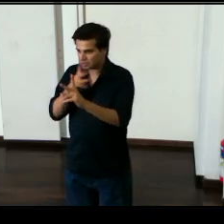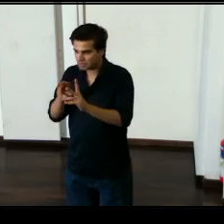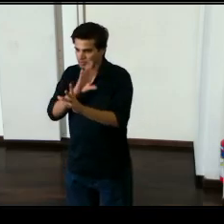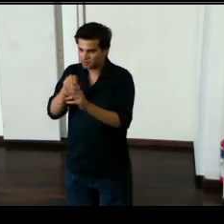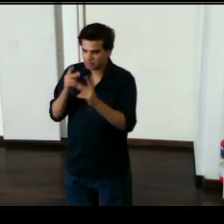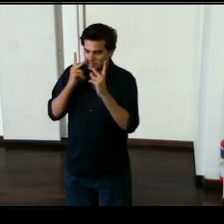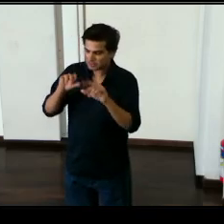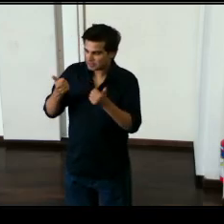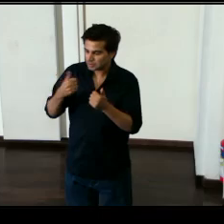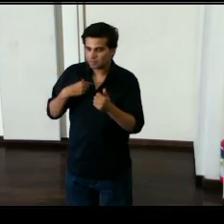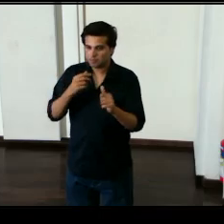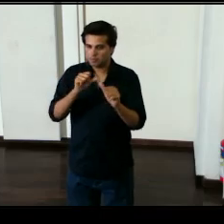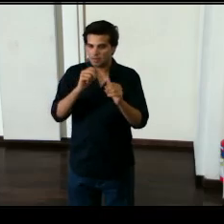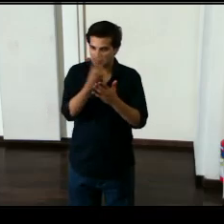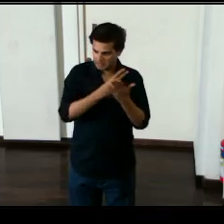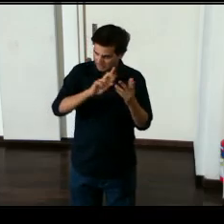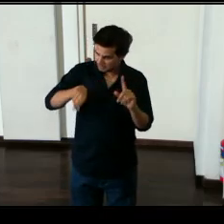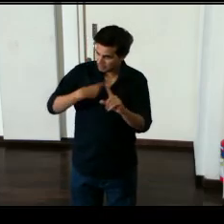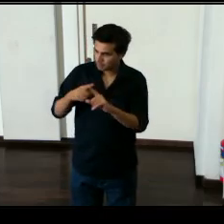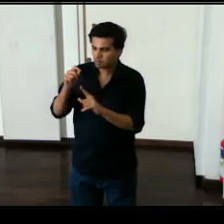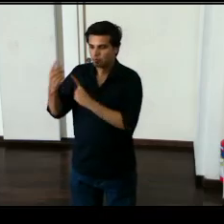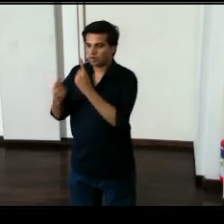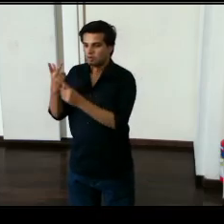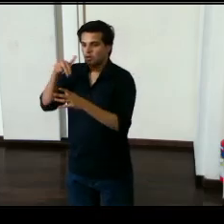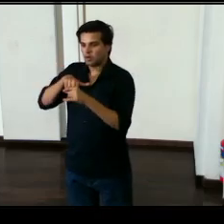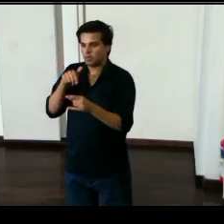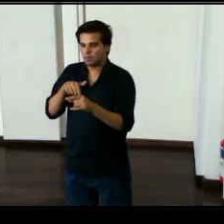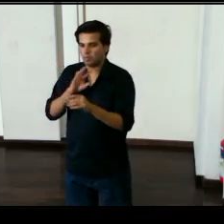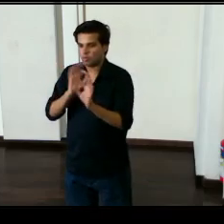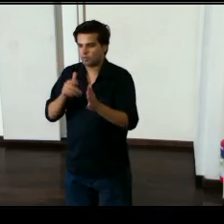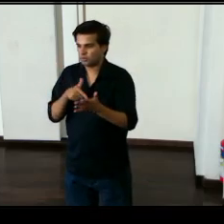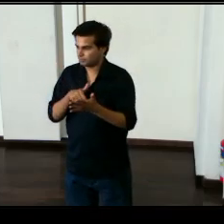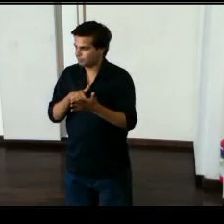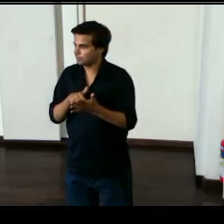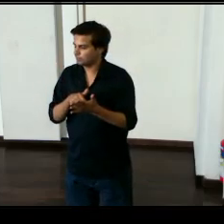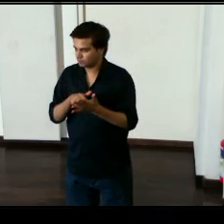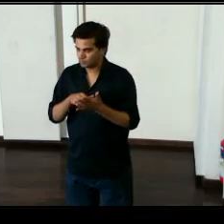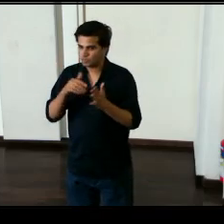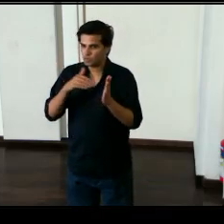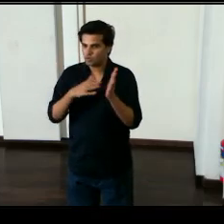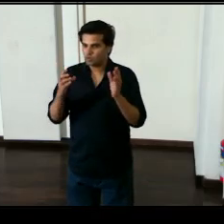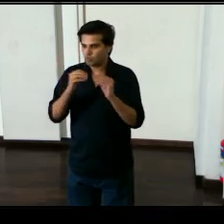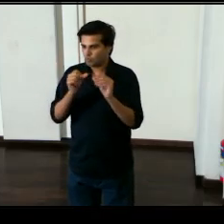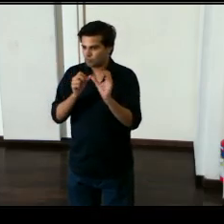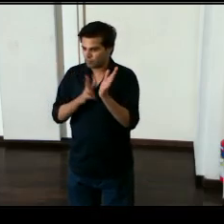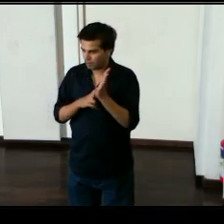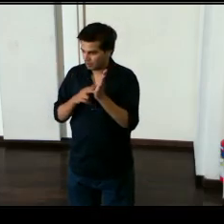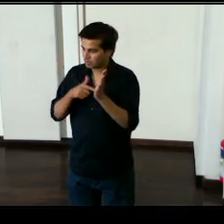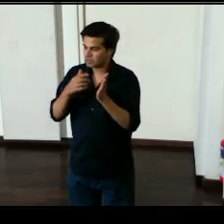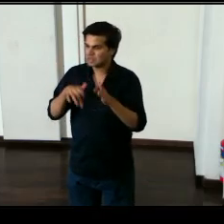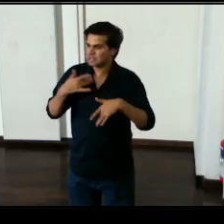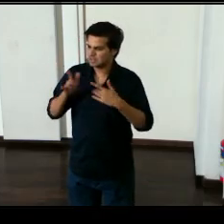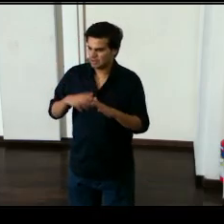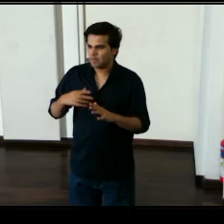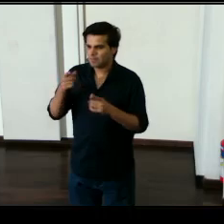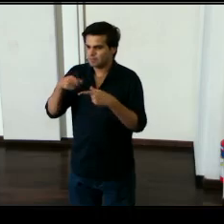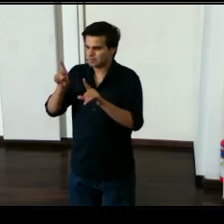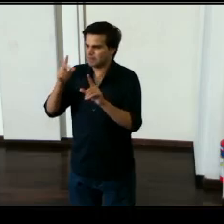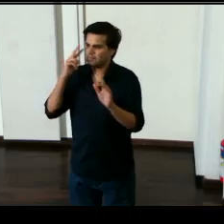both aesthetic and political. So I think it'd be really good. And also because Zuban is so interesting and you can look at other things as well, but do look at